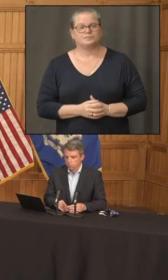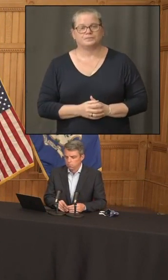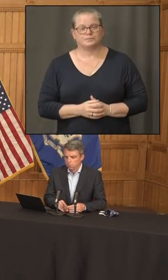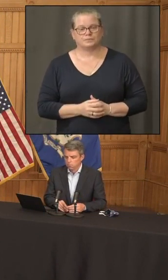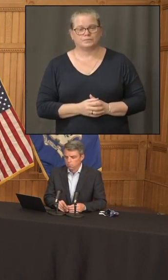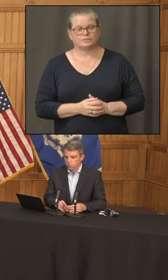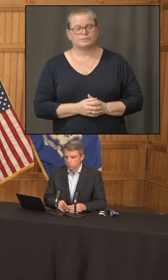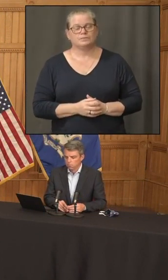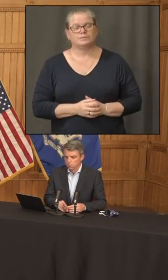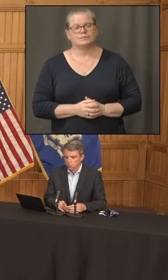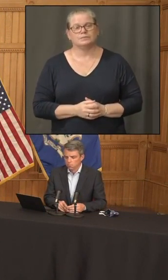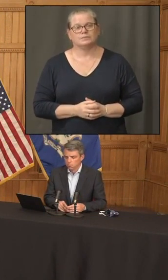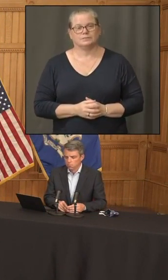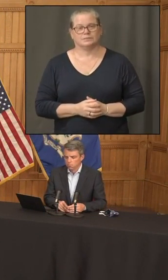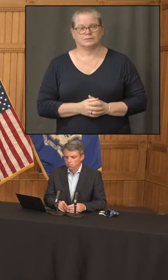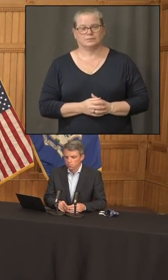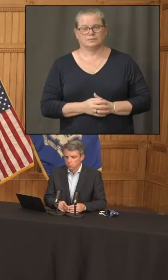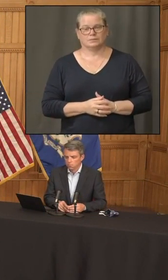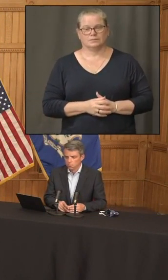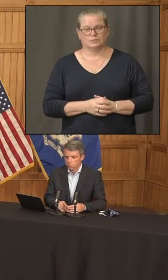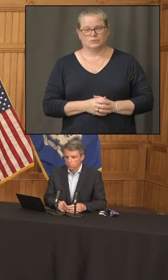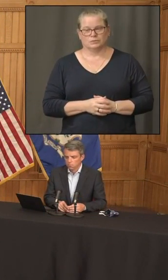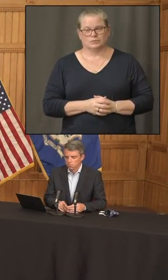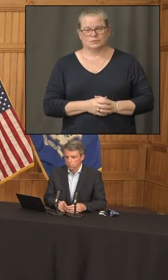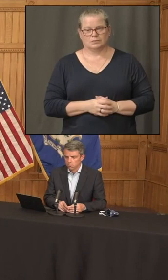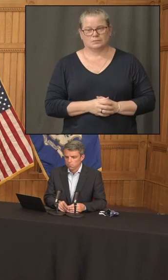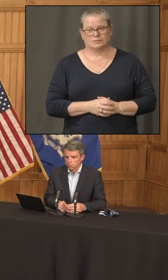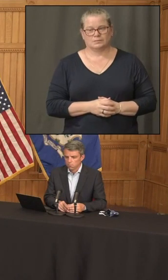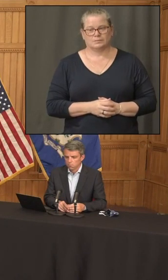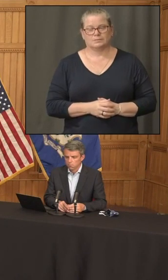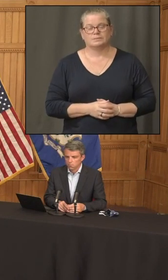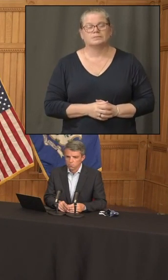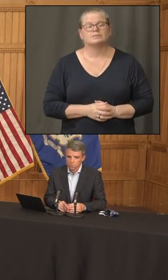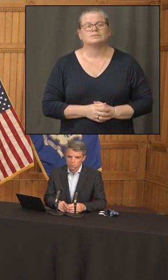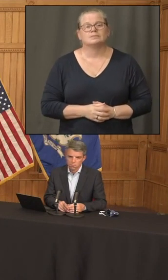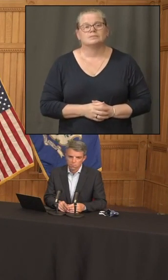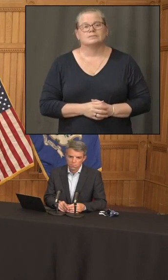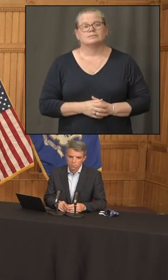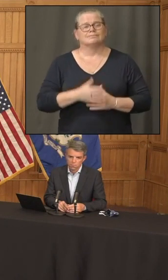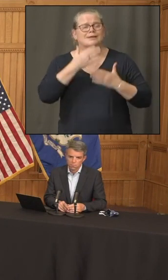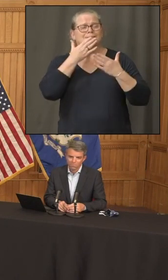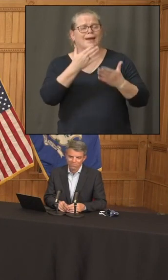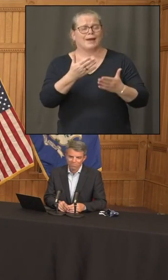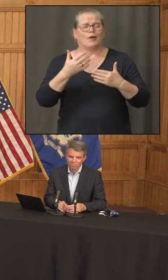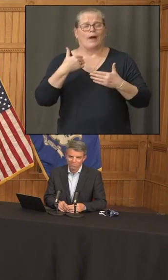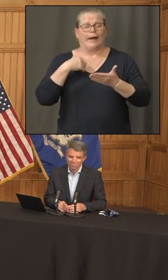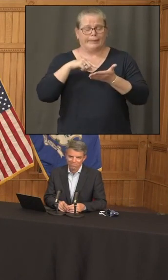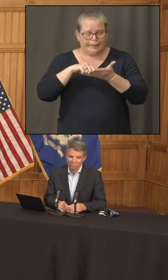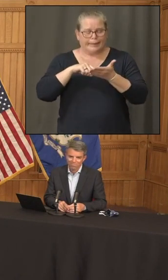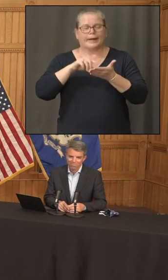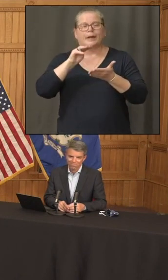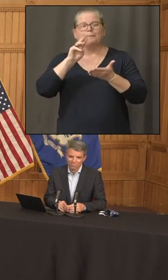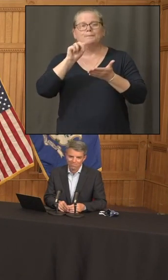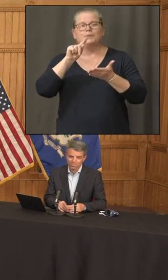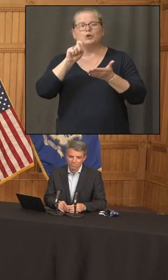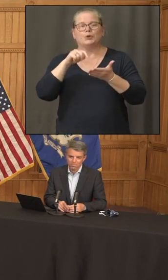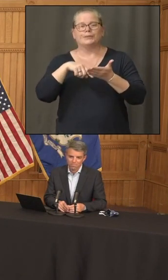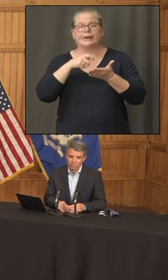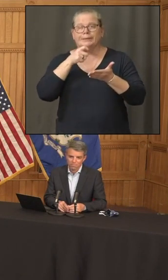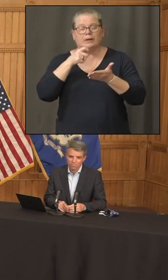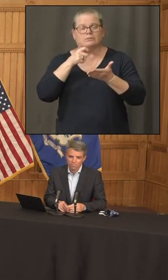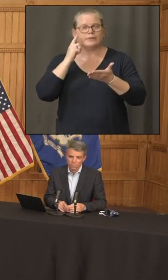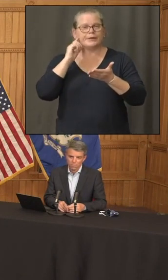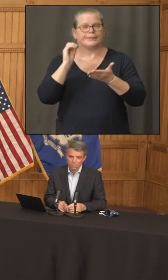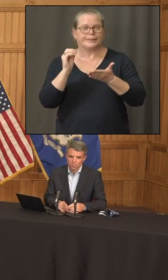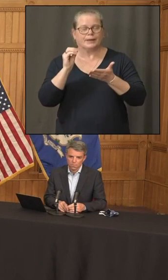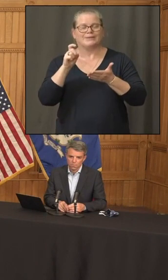Thanks, Max. Sorry, it took me a while to get my little mute thing off. Governor, do